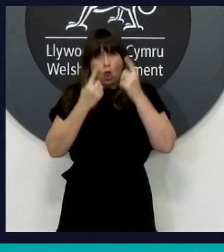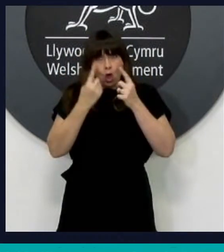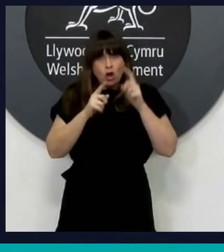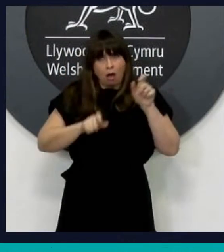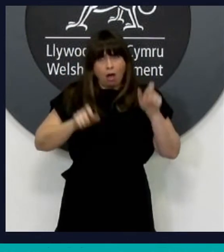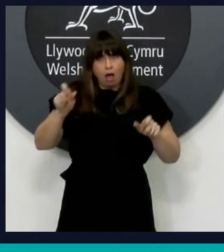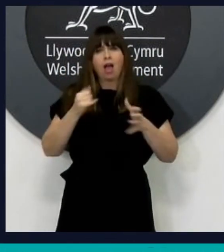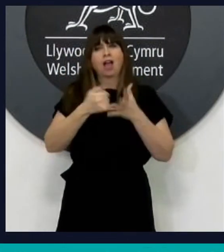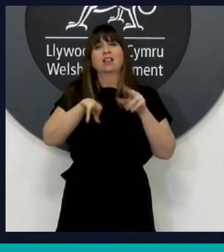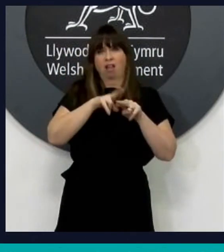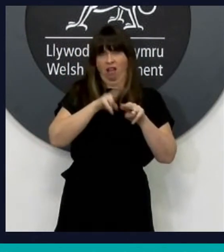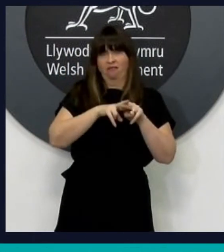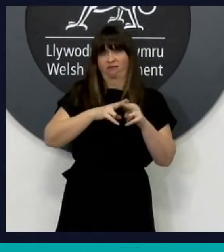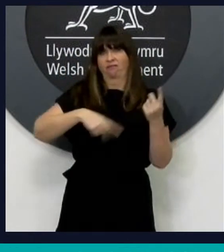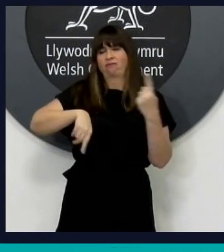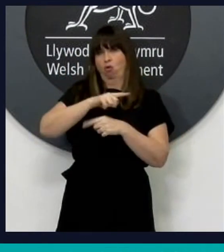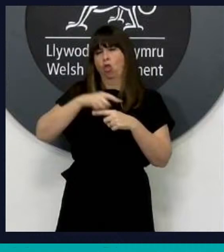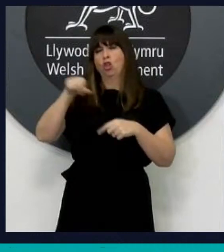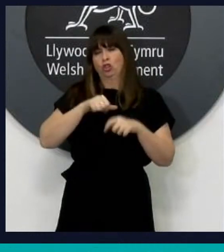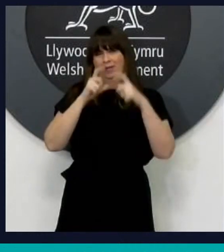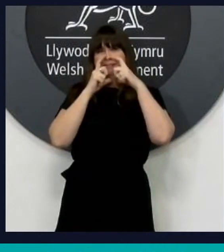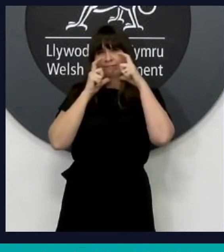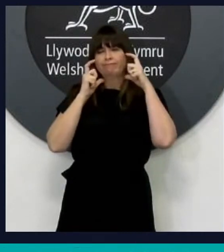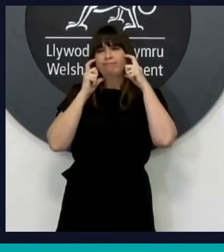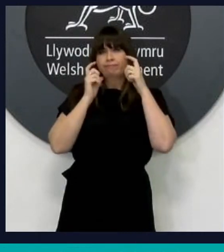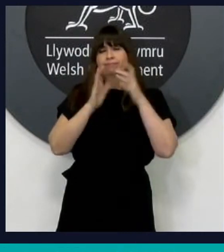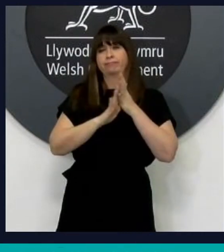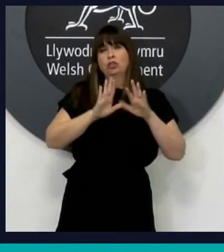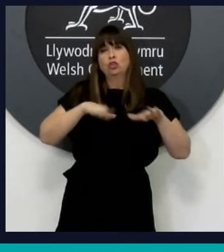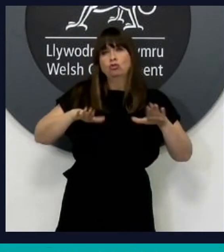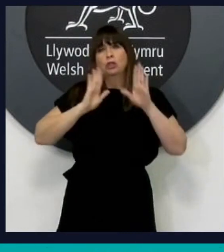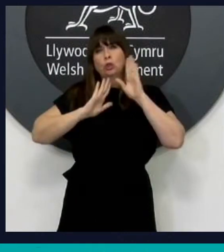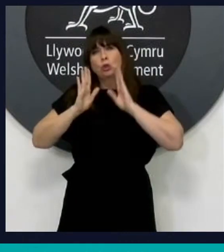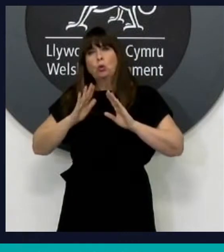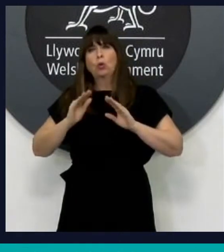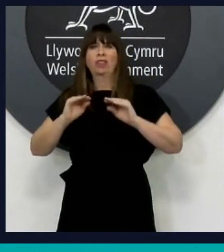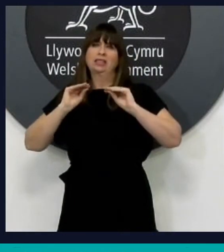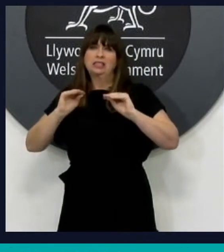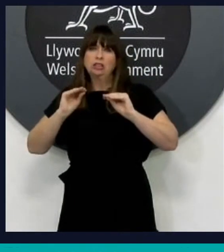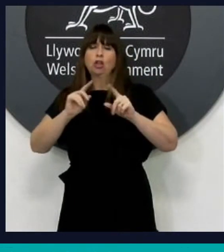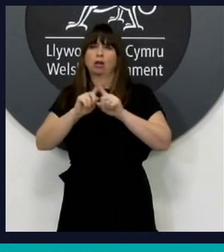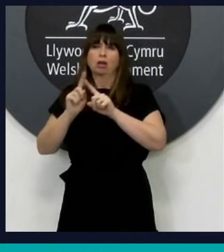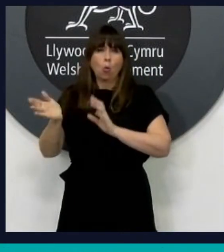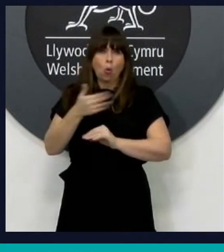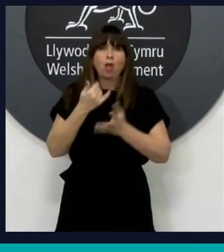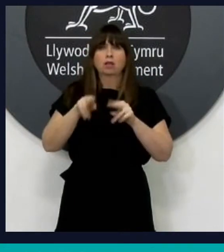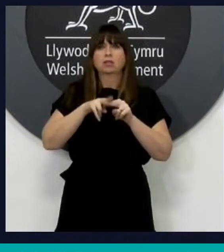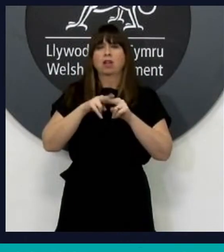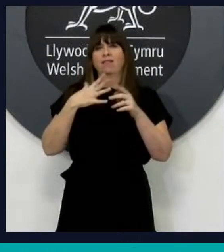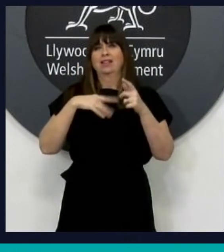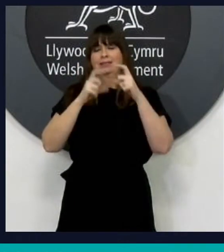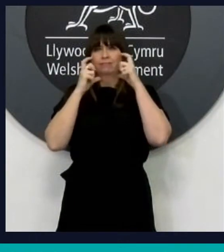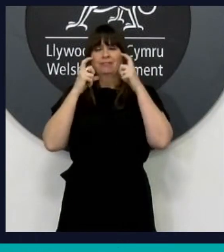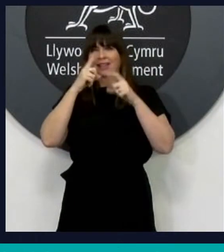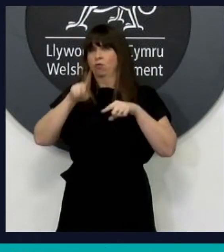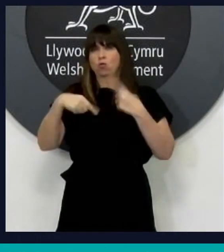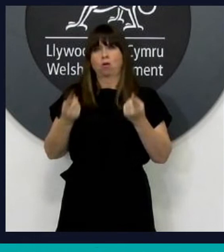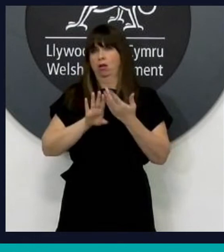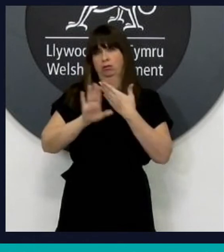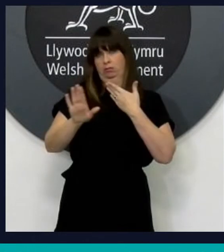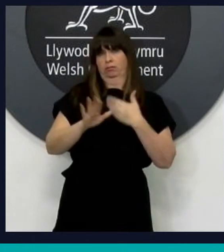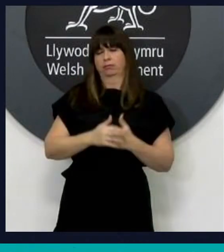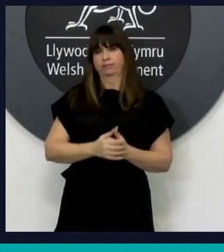All staff and learners should wear face coverings while indoors where physical distances can't be